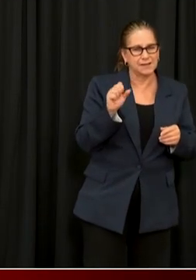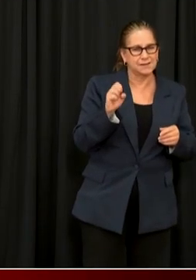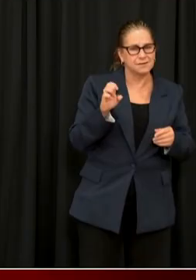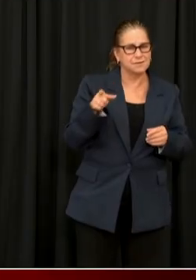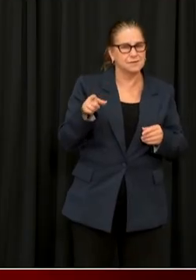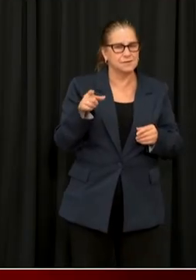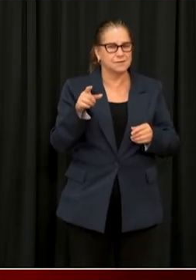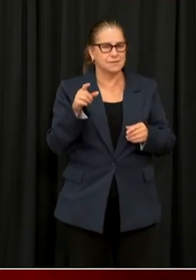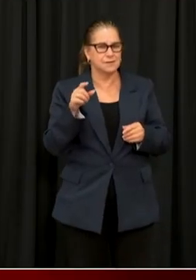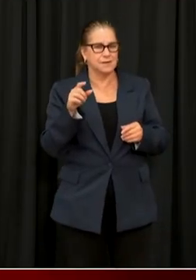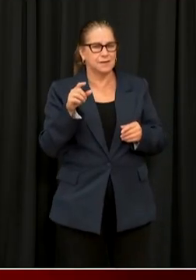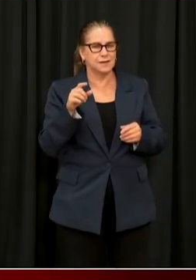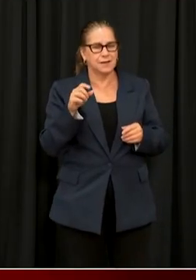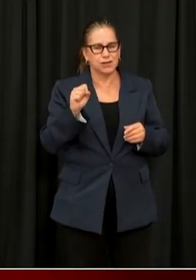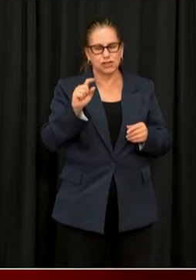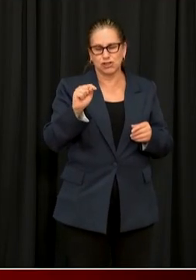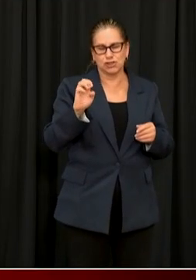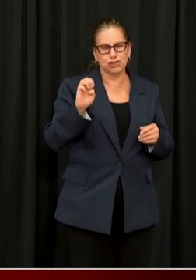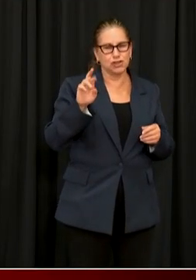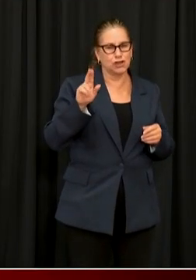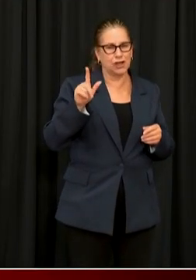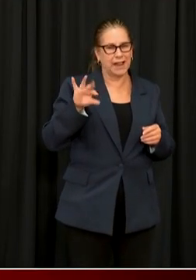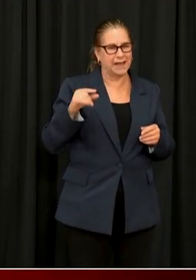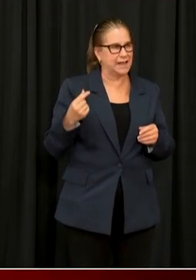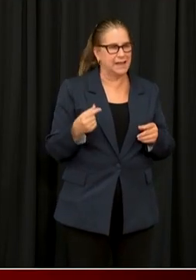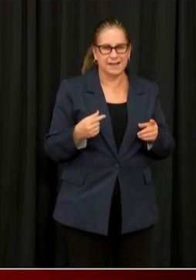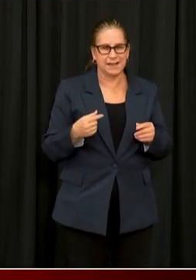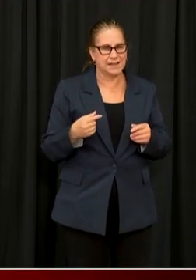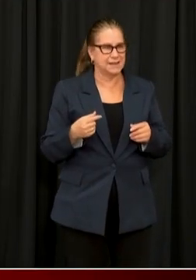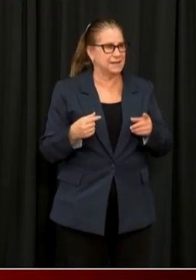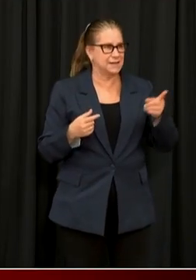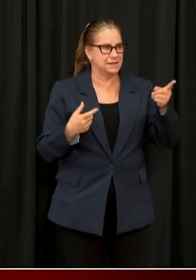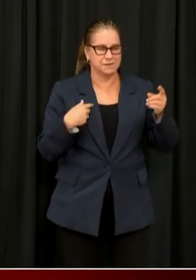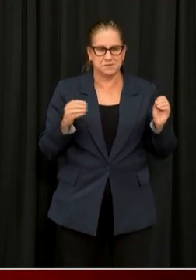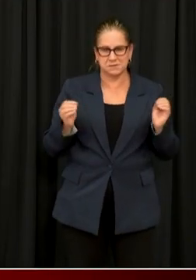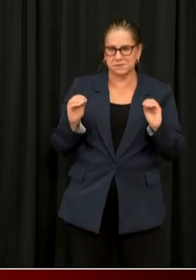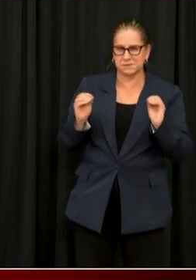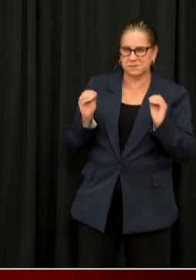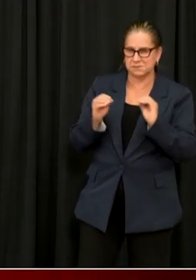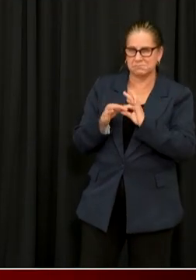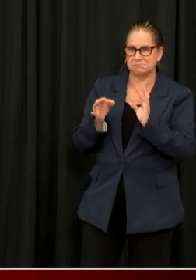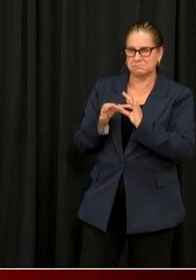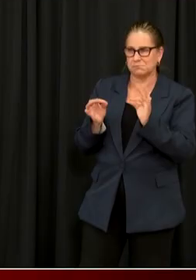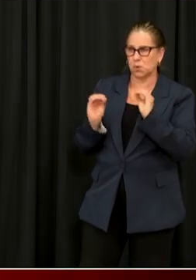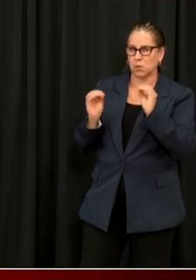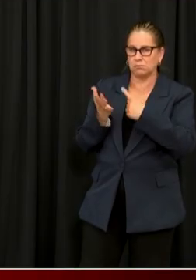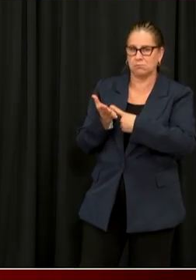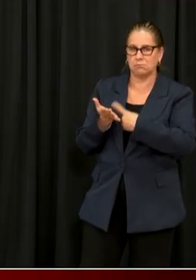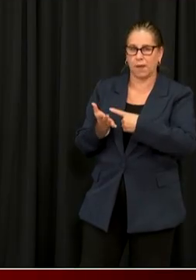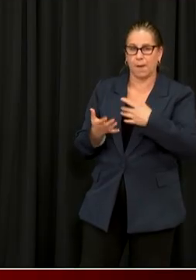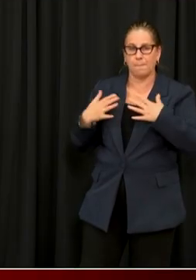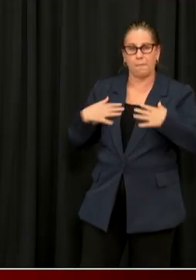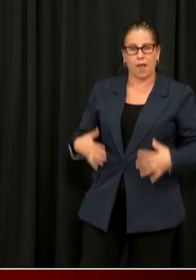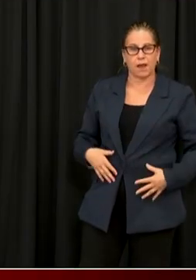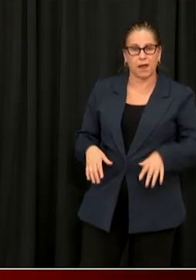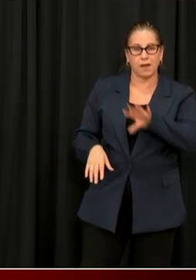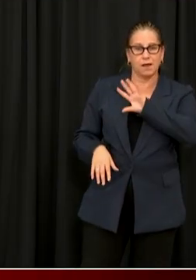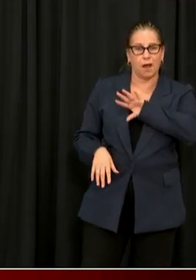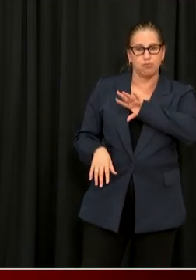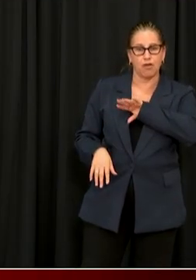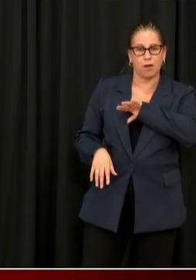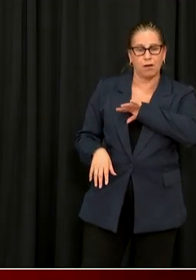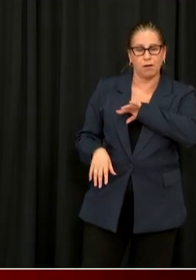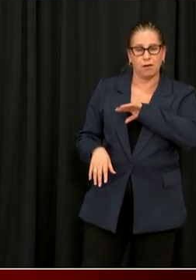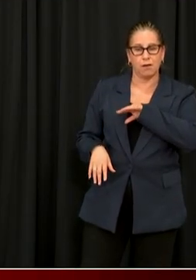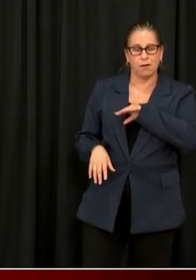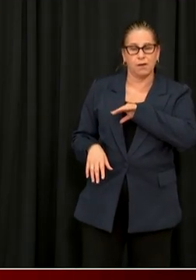specifically on any part of what the council moved yesterday as it relates to body-worn camera. Only that the body-worn